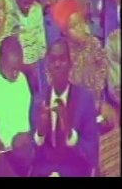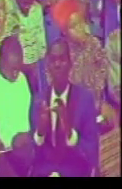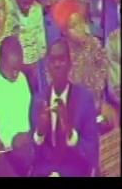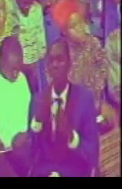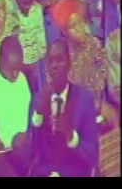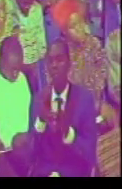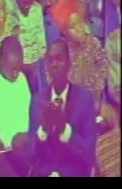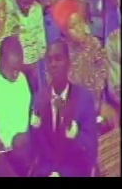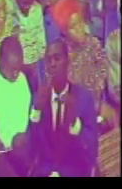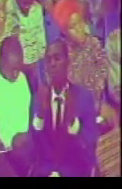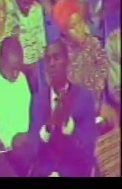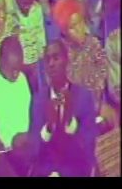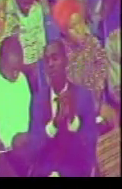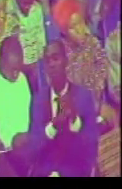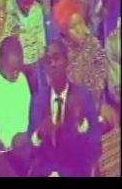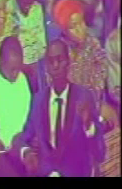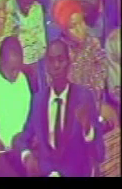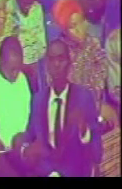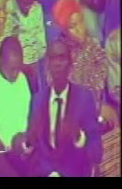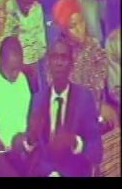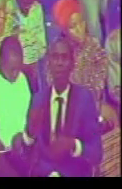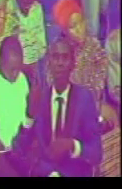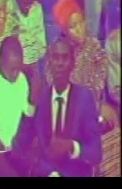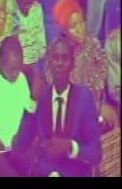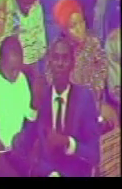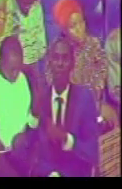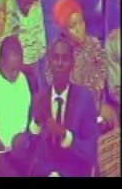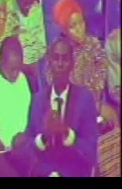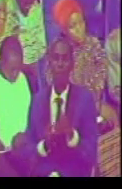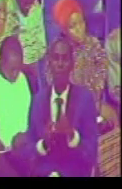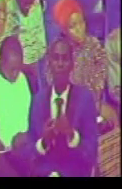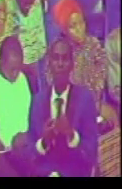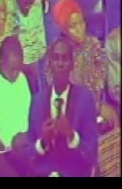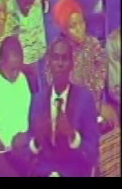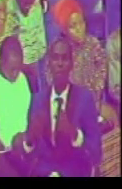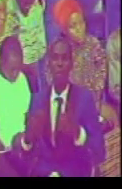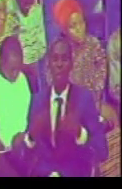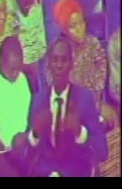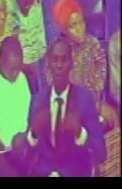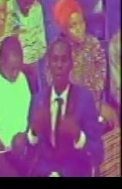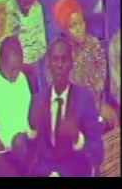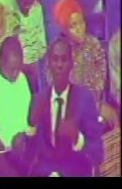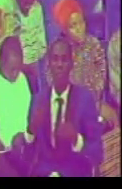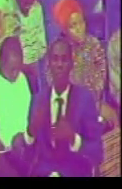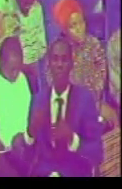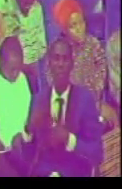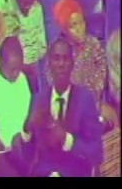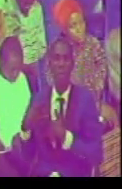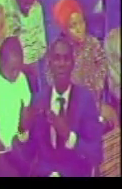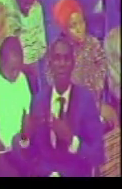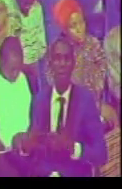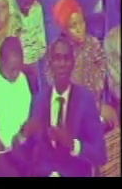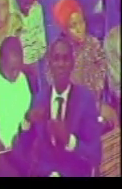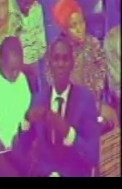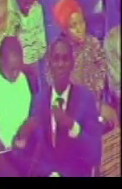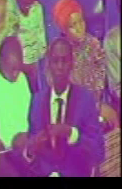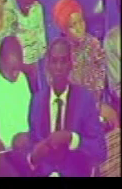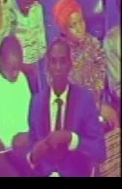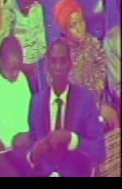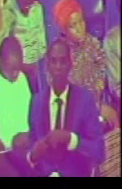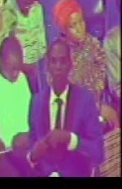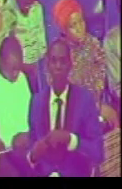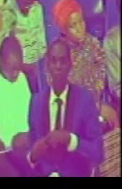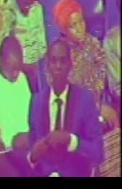from online as well. It says that, praise the Lord, last month I had this heart